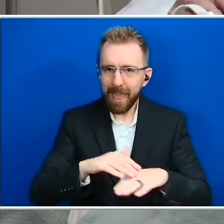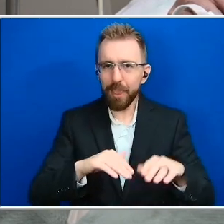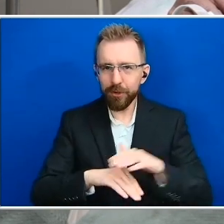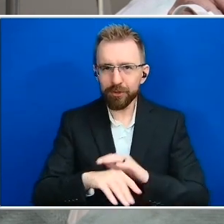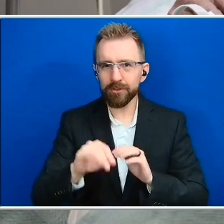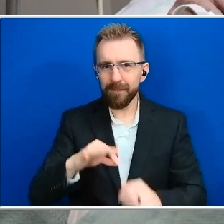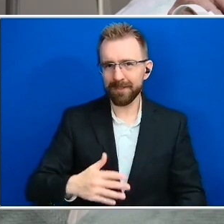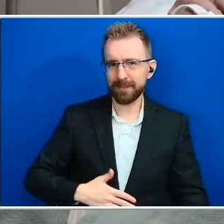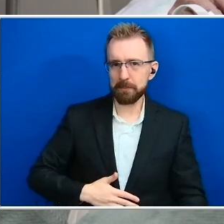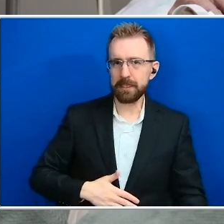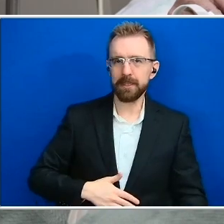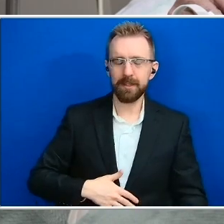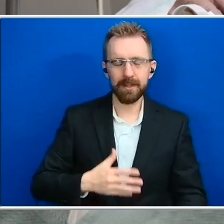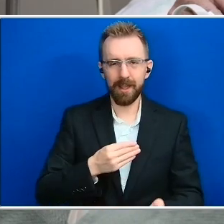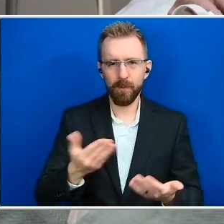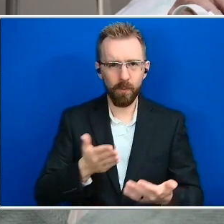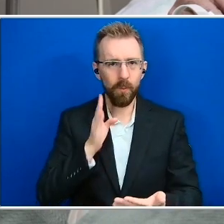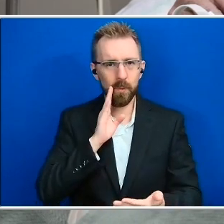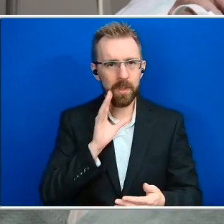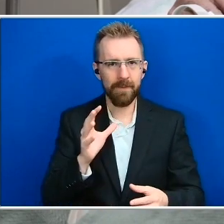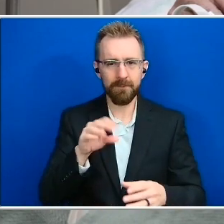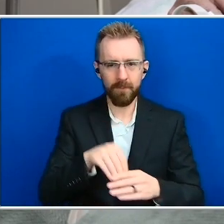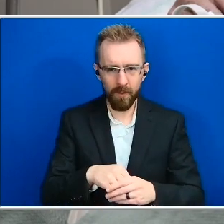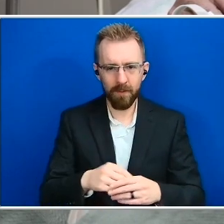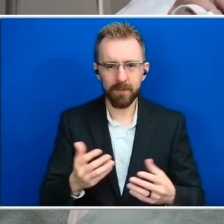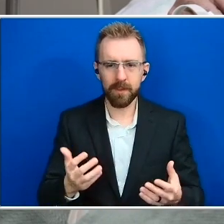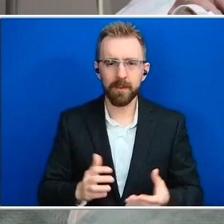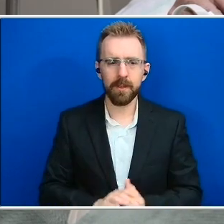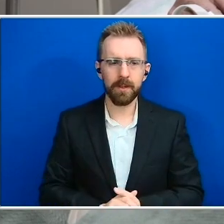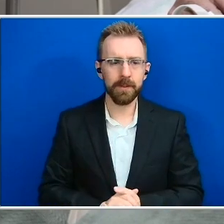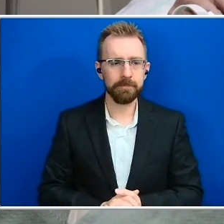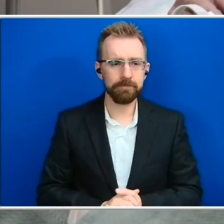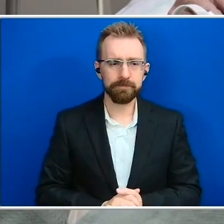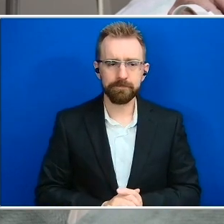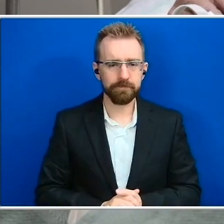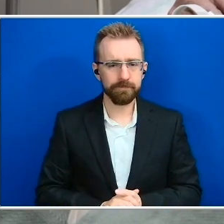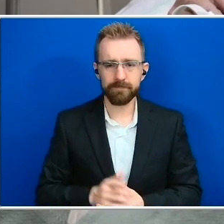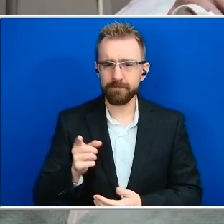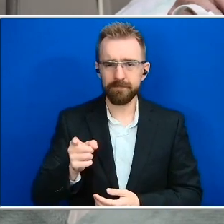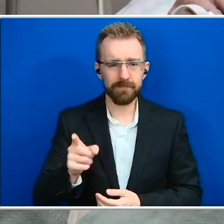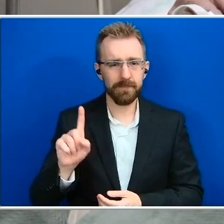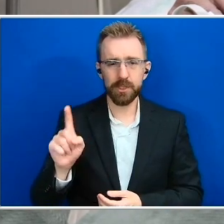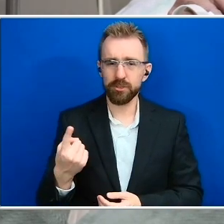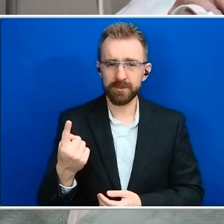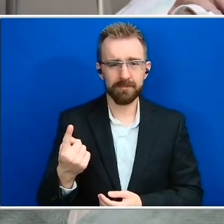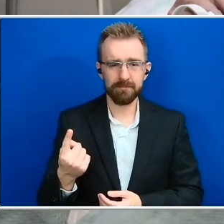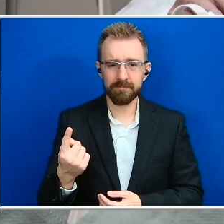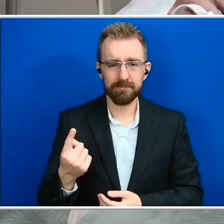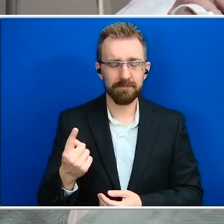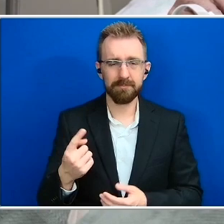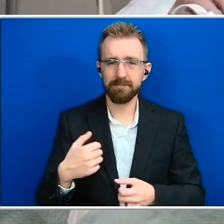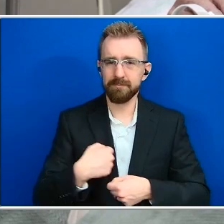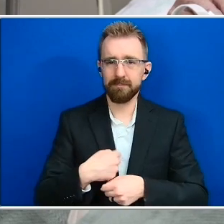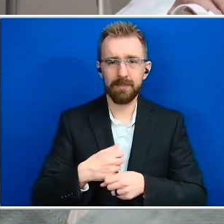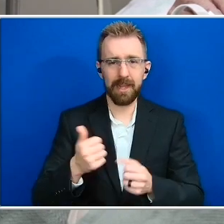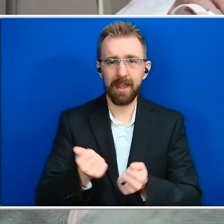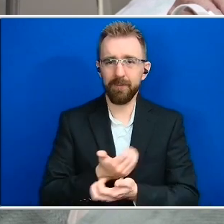what would be involved. And she's just made everything more